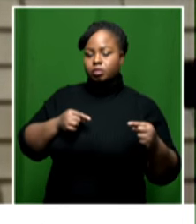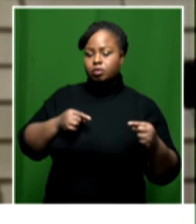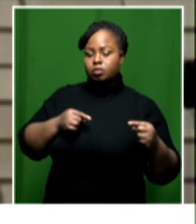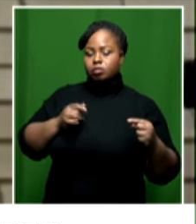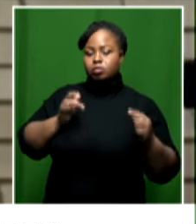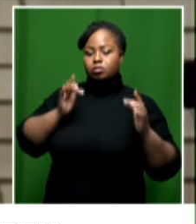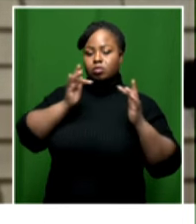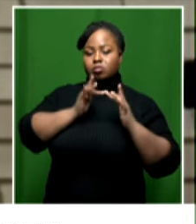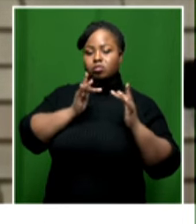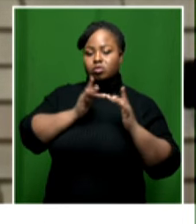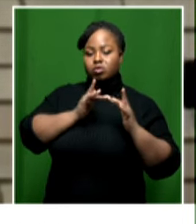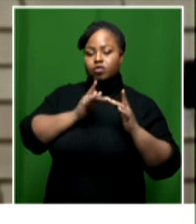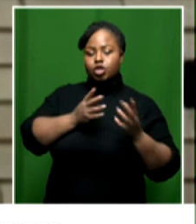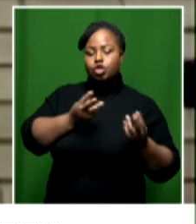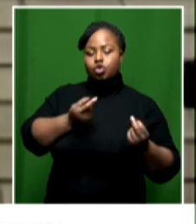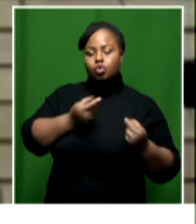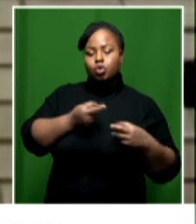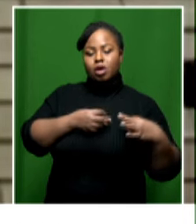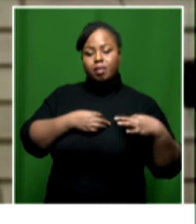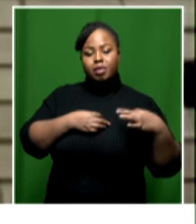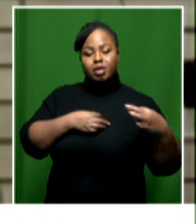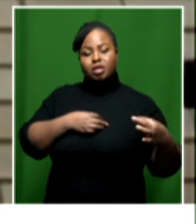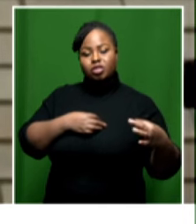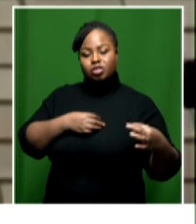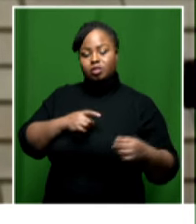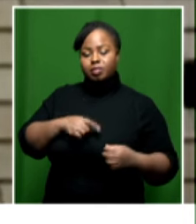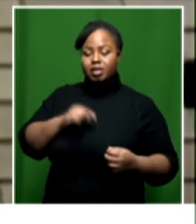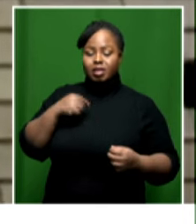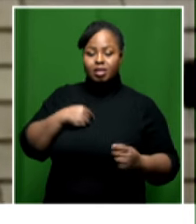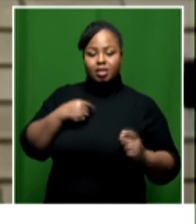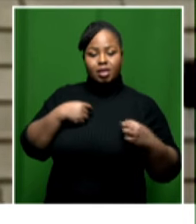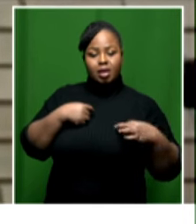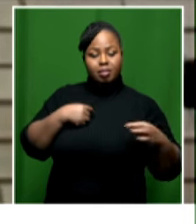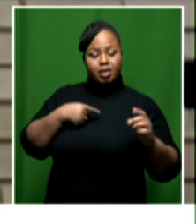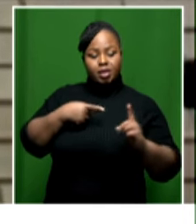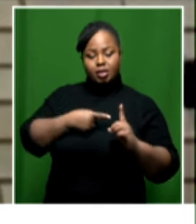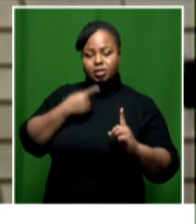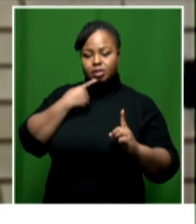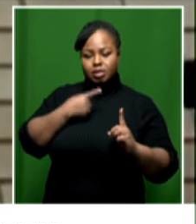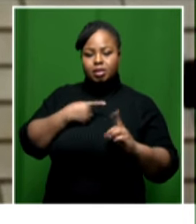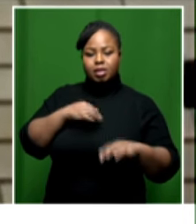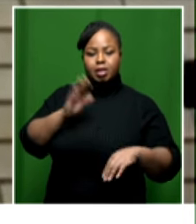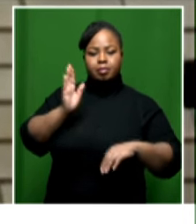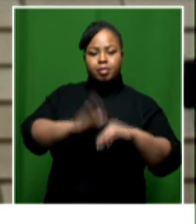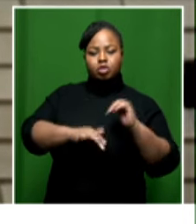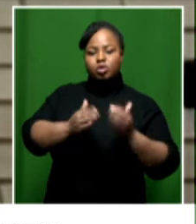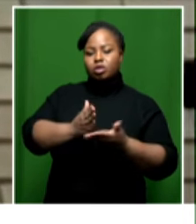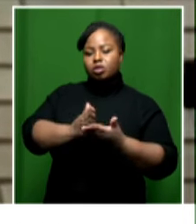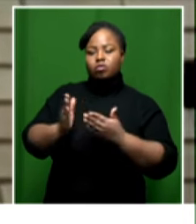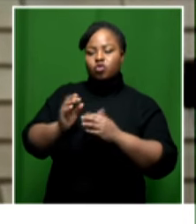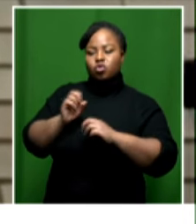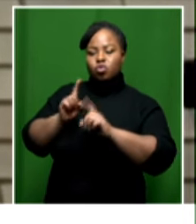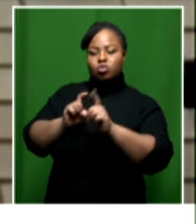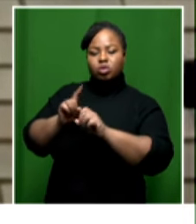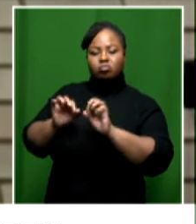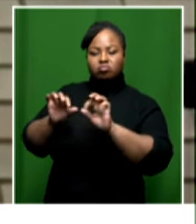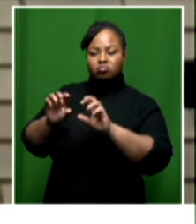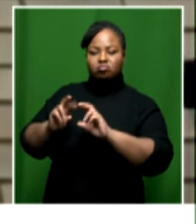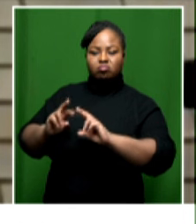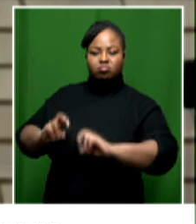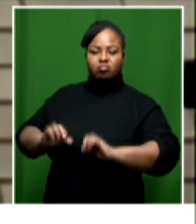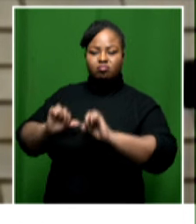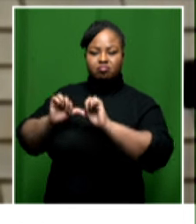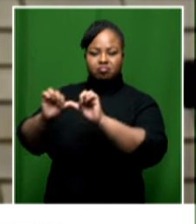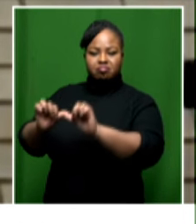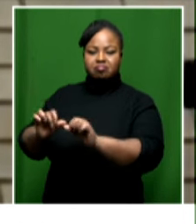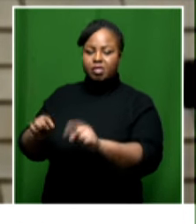rescission application, which the applicant says prevents the impeachment inquiry committee from progressing with its work.